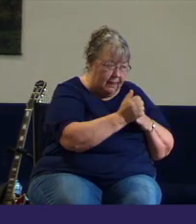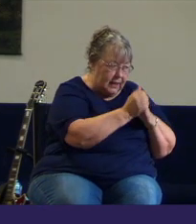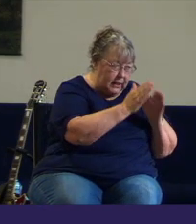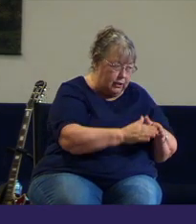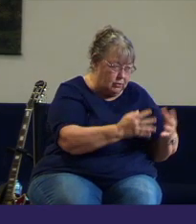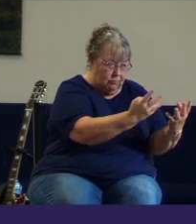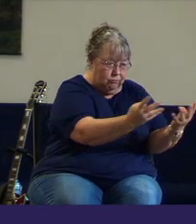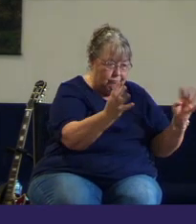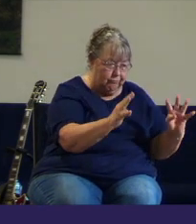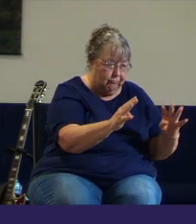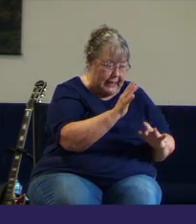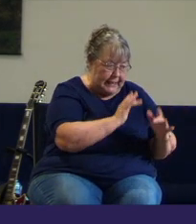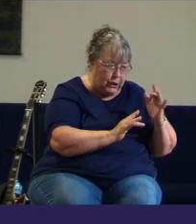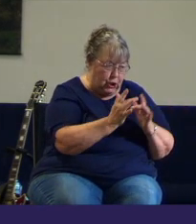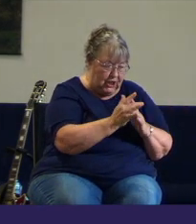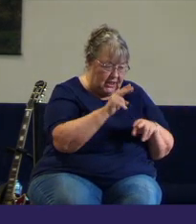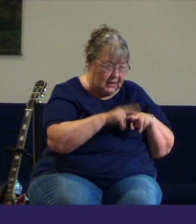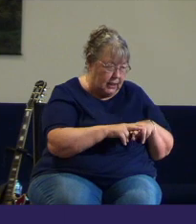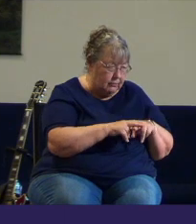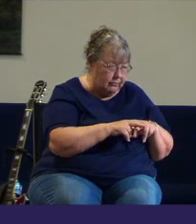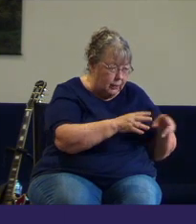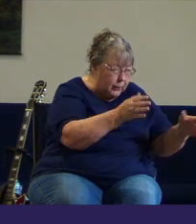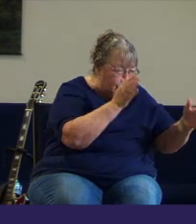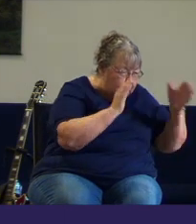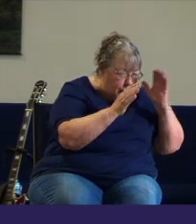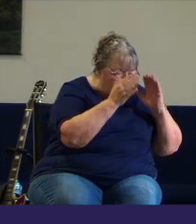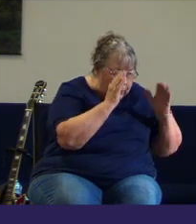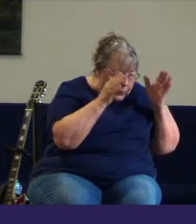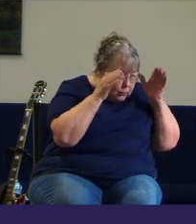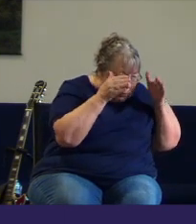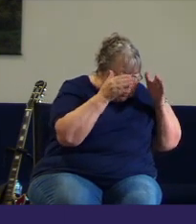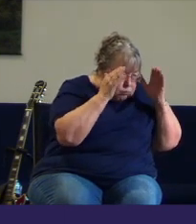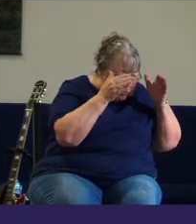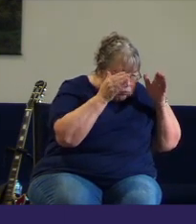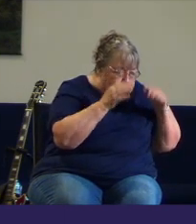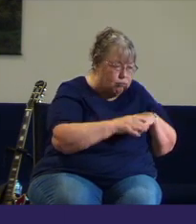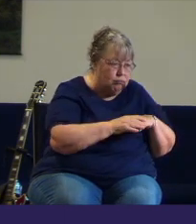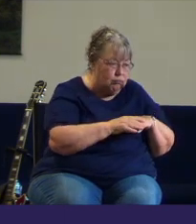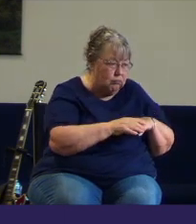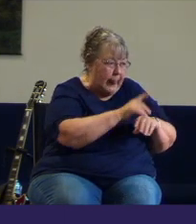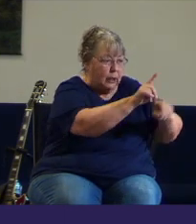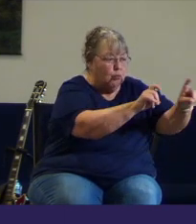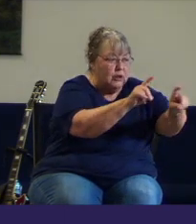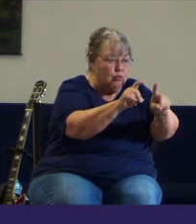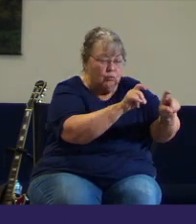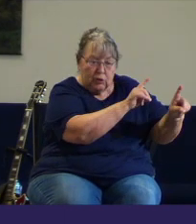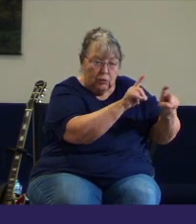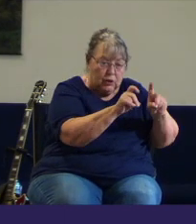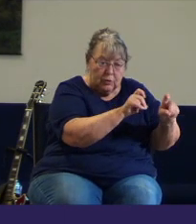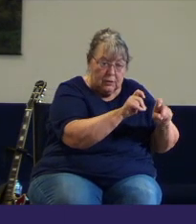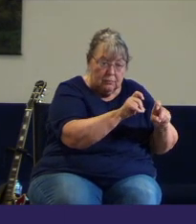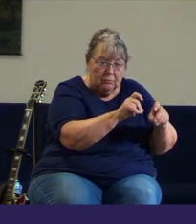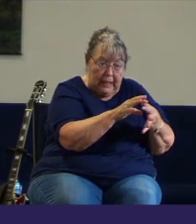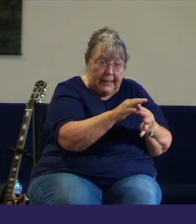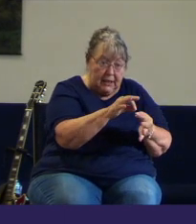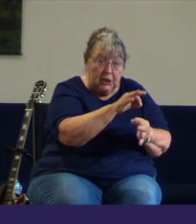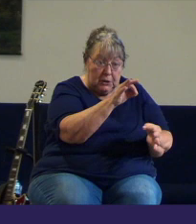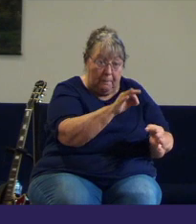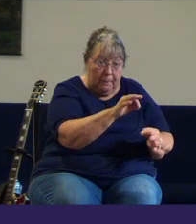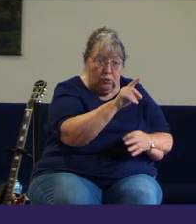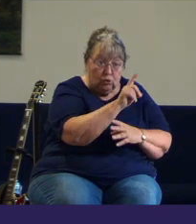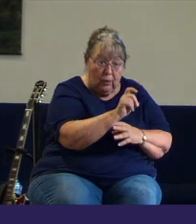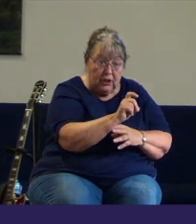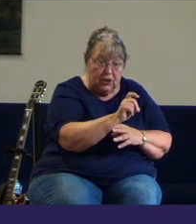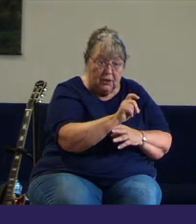Theological questions? Probably. Yeah, doctrinal questions? Probably. Who knows? Spiritual questions, almost a definite. And